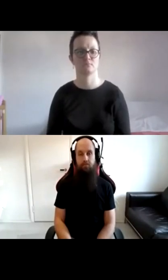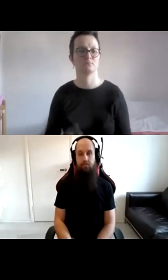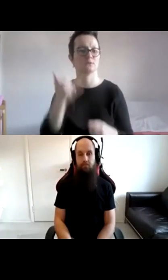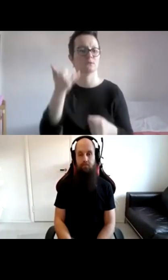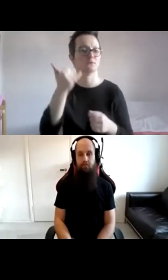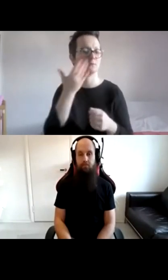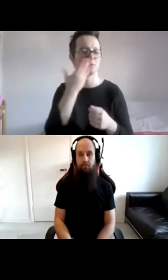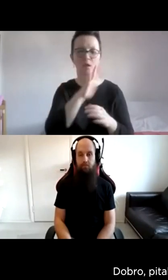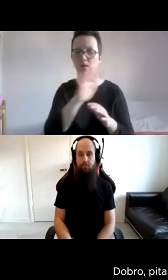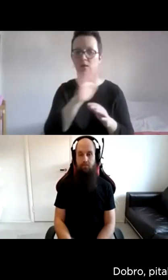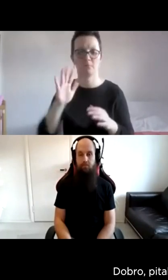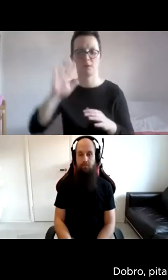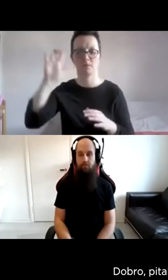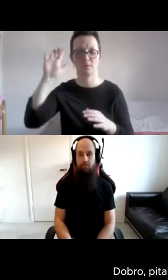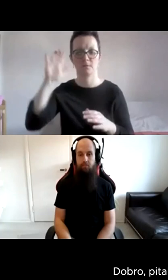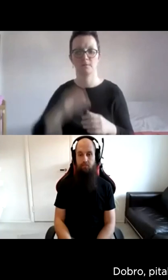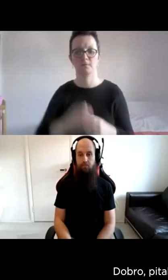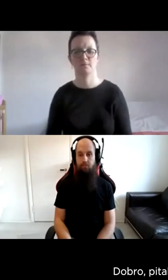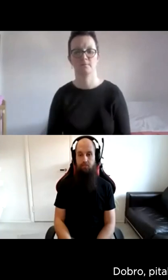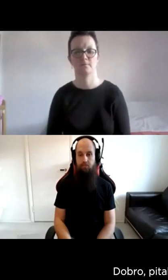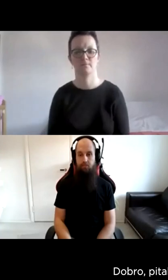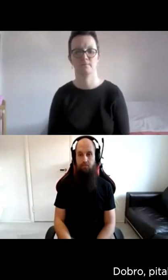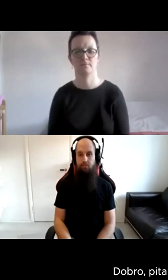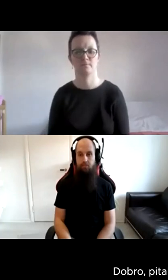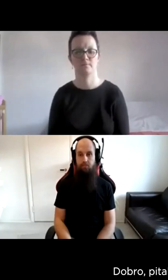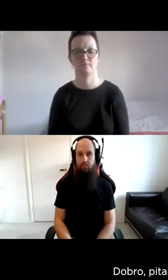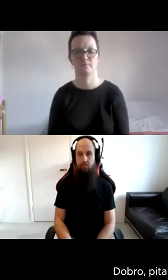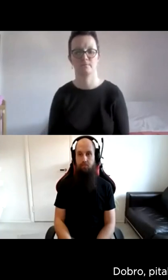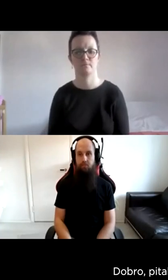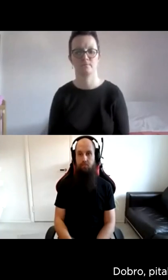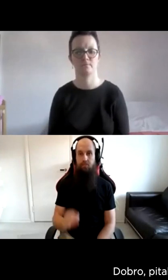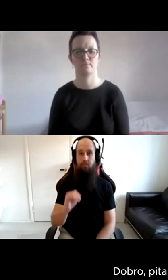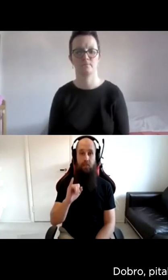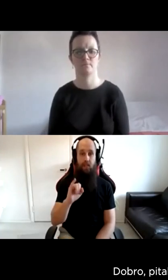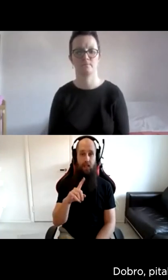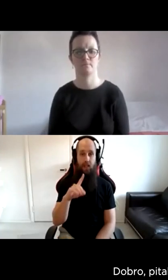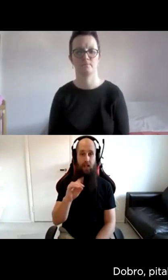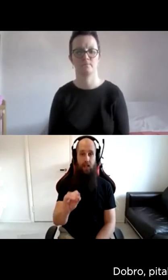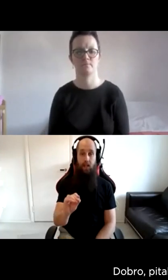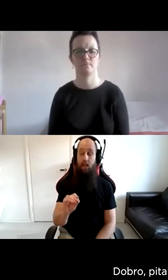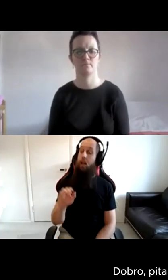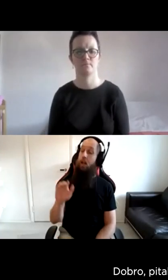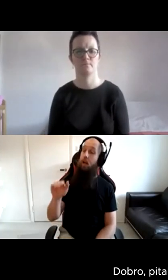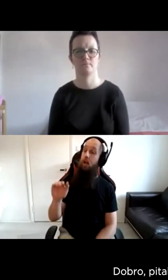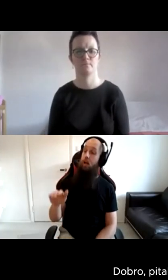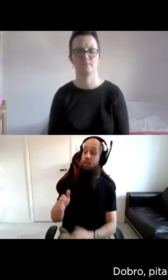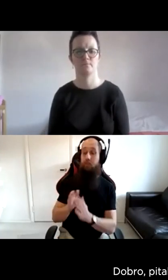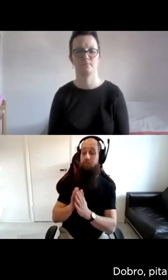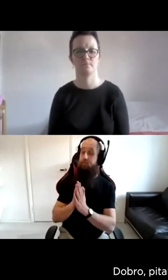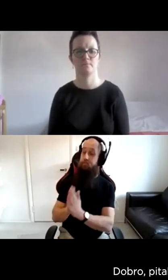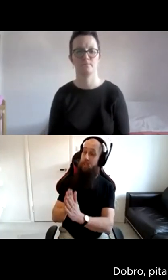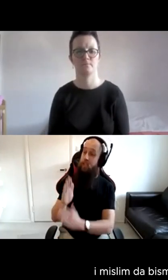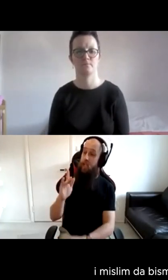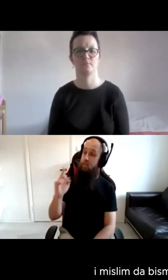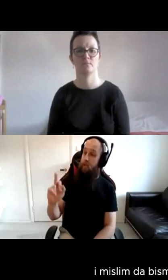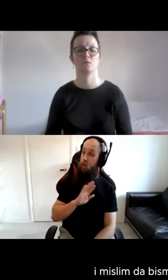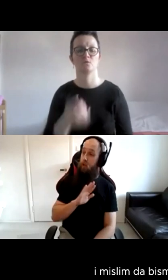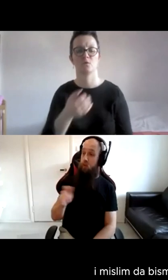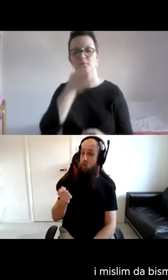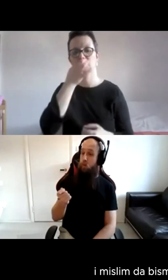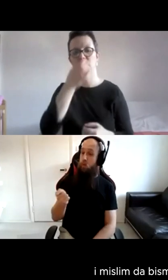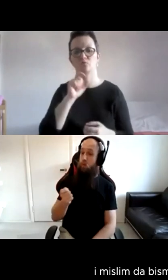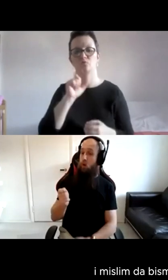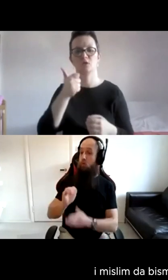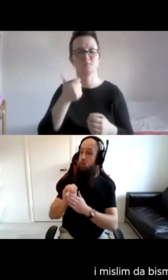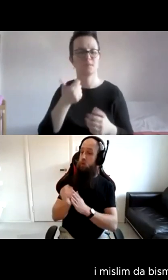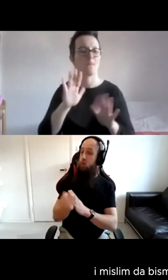Right. Then I would like to ask Jesper if he would like to have some final comments. Otherwise, I think